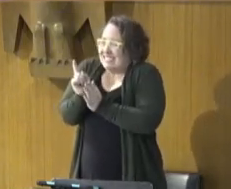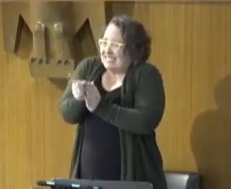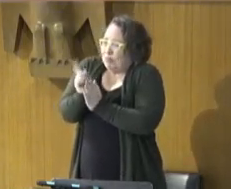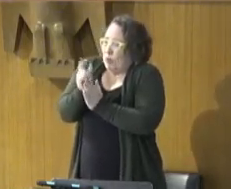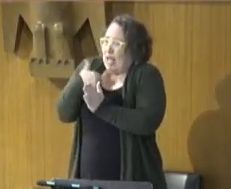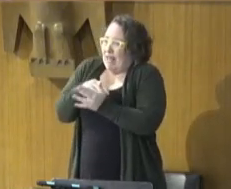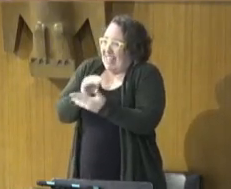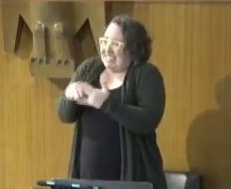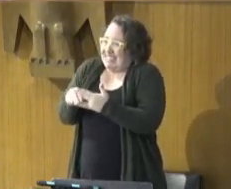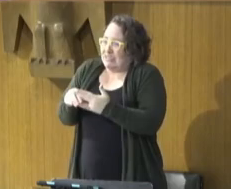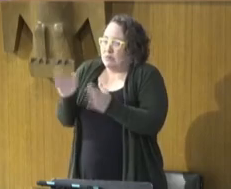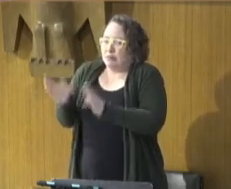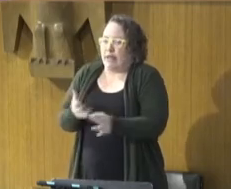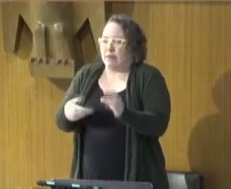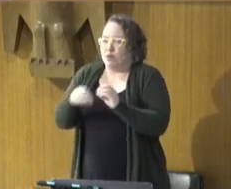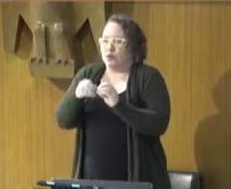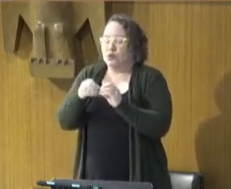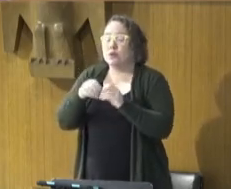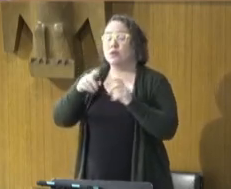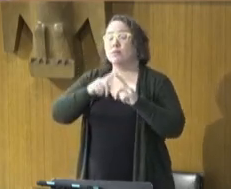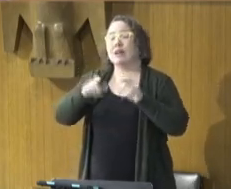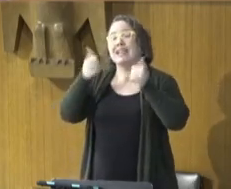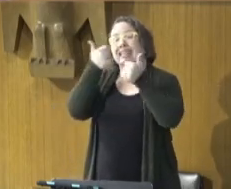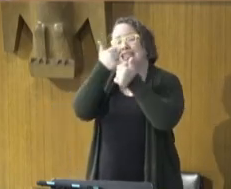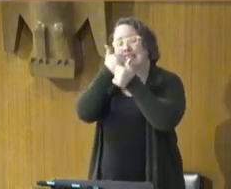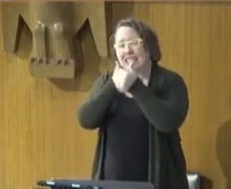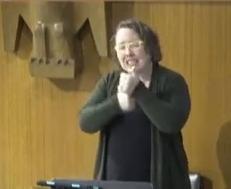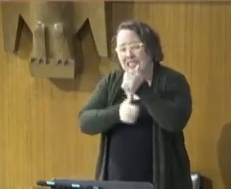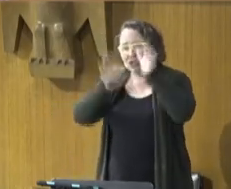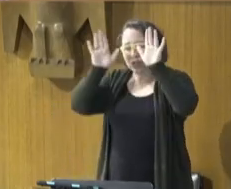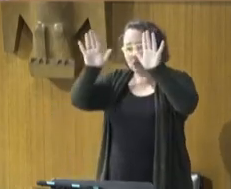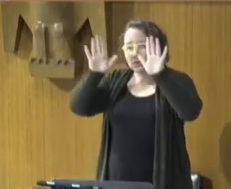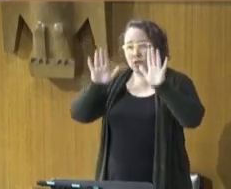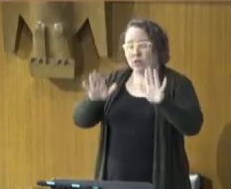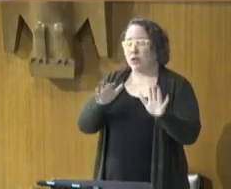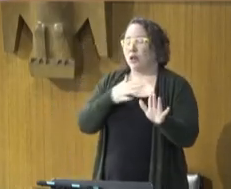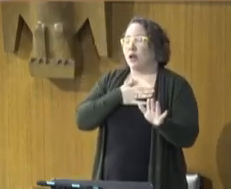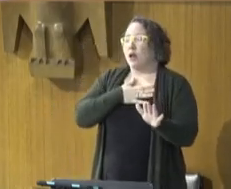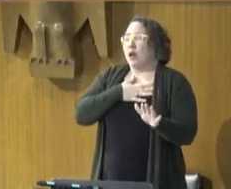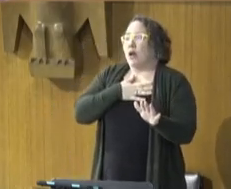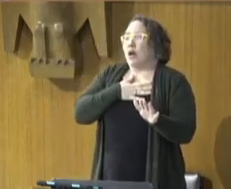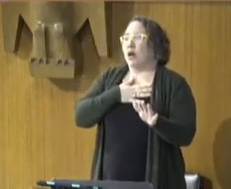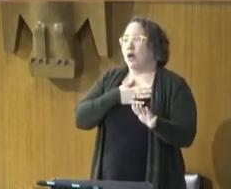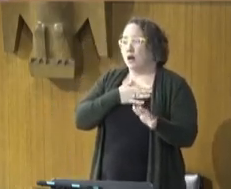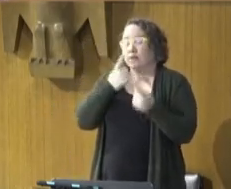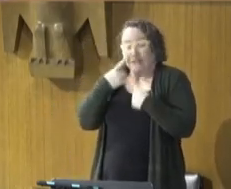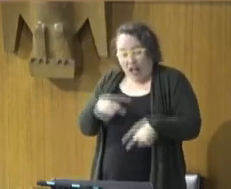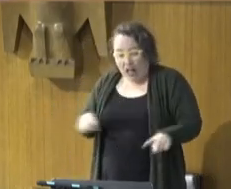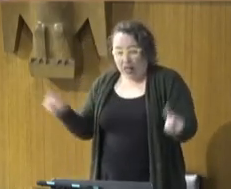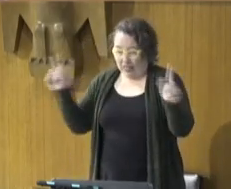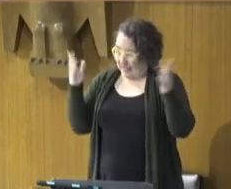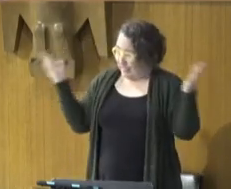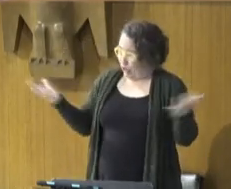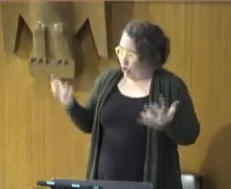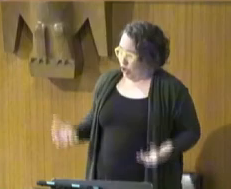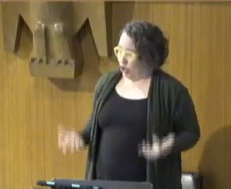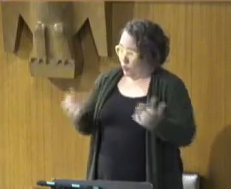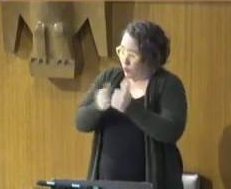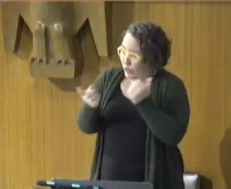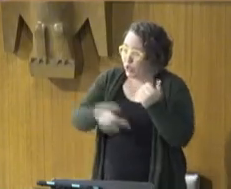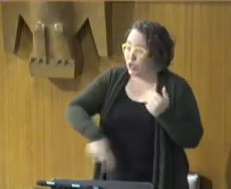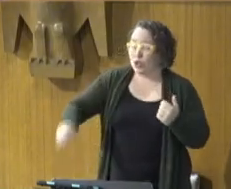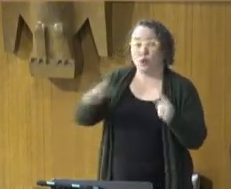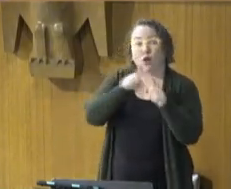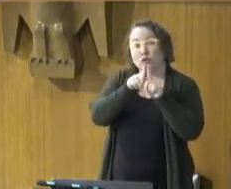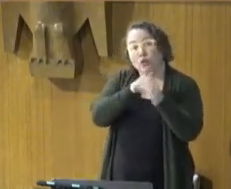But then Sunday comes every week and it is pure joy to be together in the sanctuary and online.